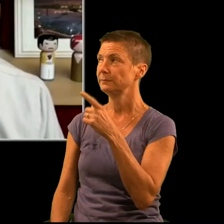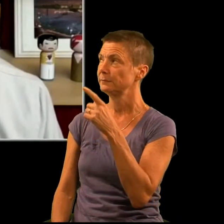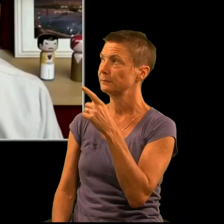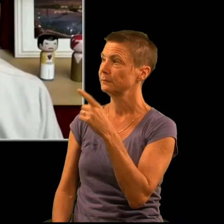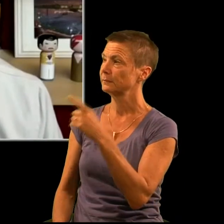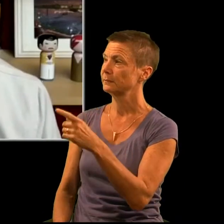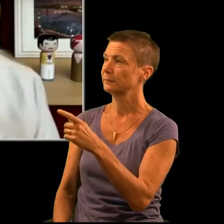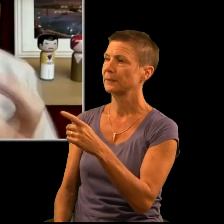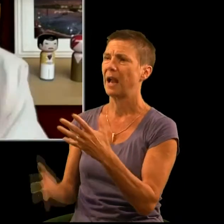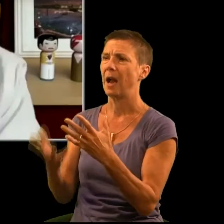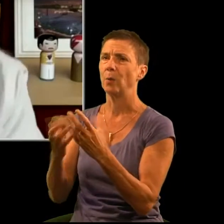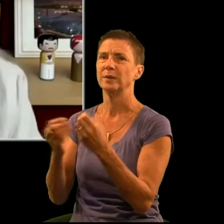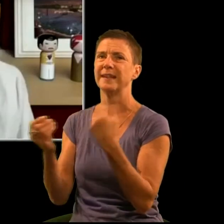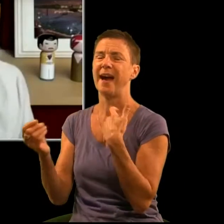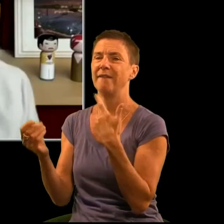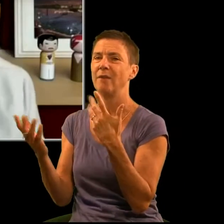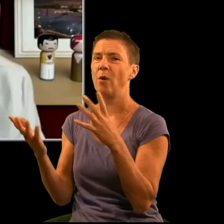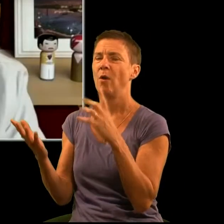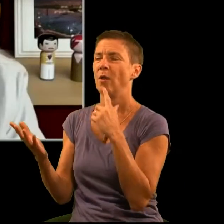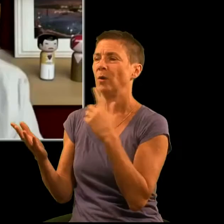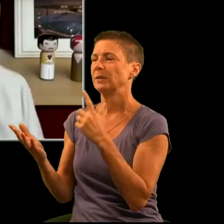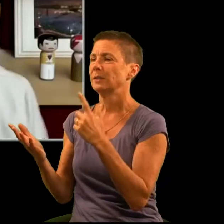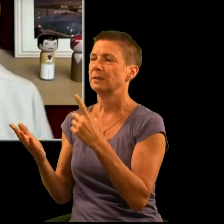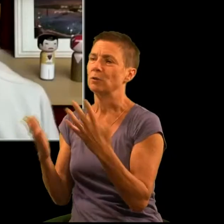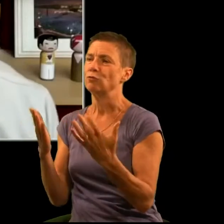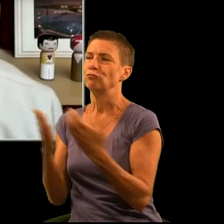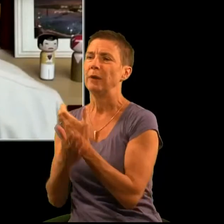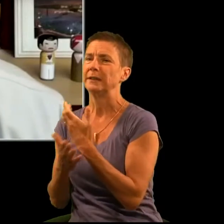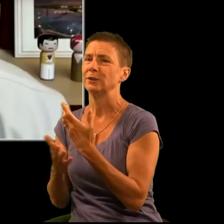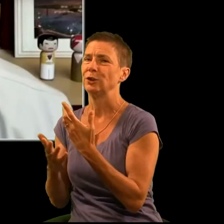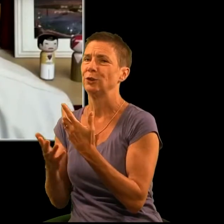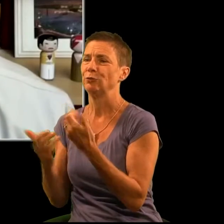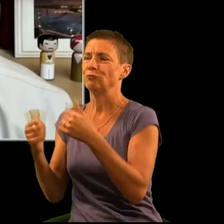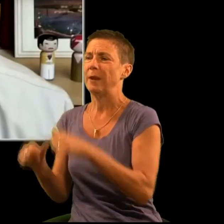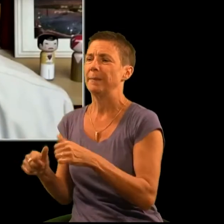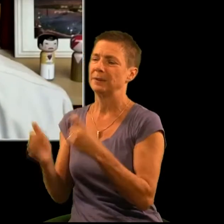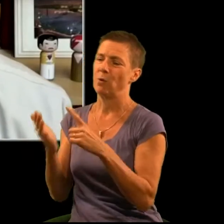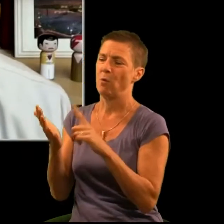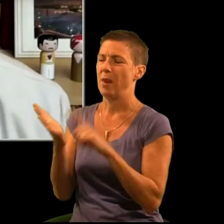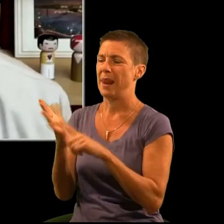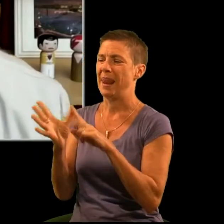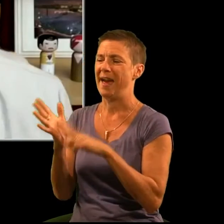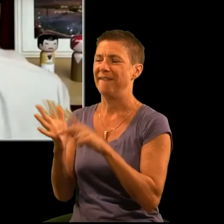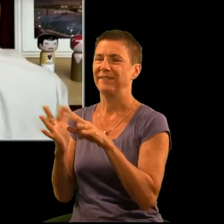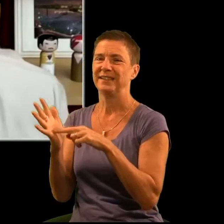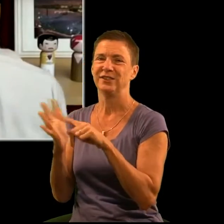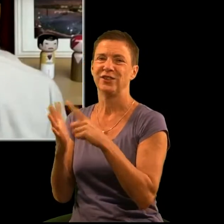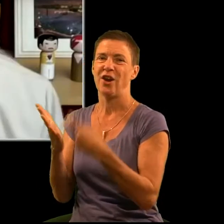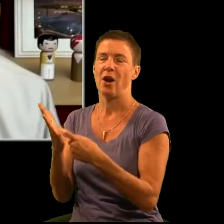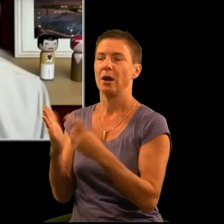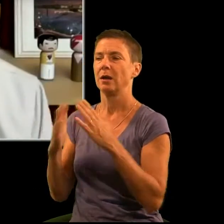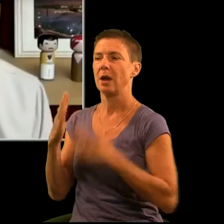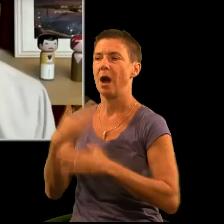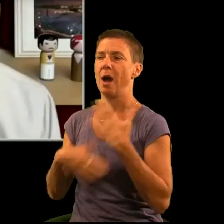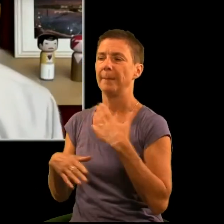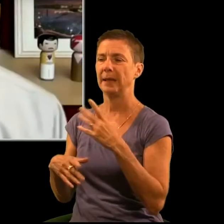essential oils, spraying myself, going in and putting drops, trying to calm down. Lavender. Yeah, whatever I could